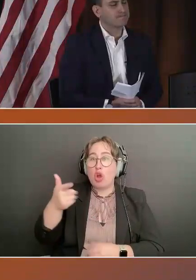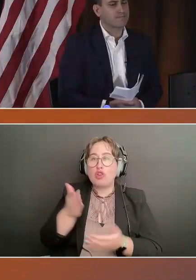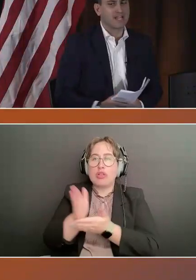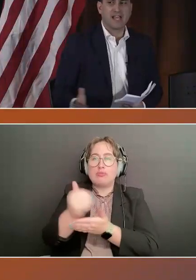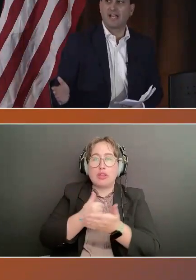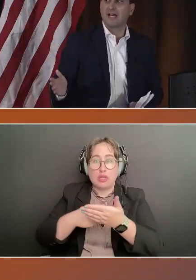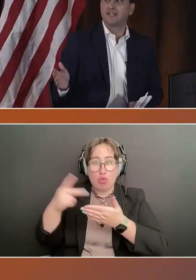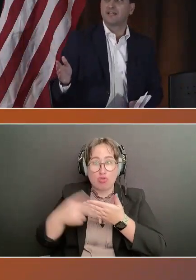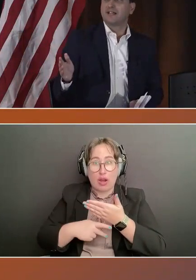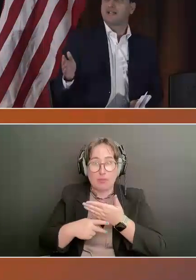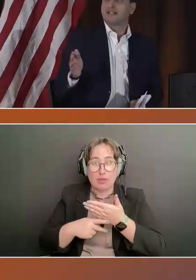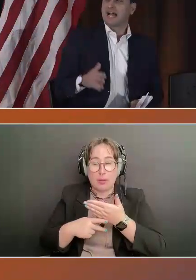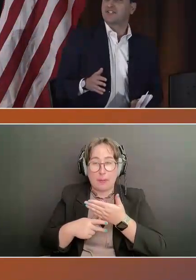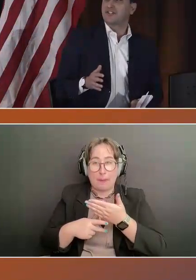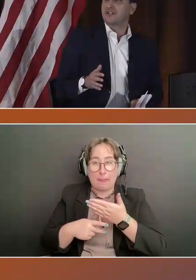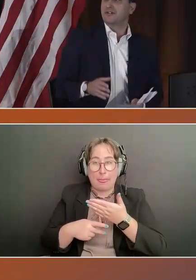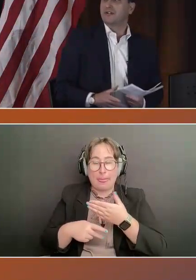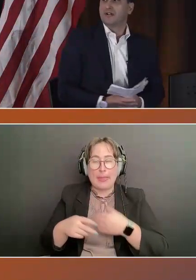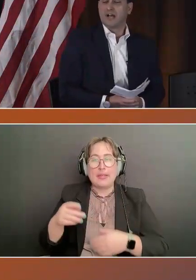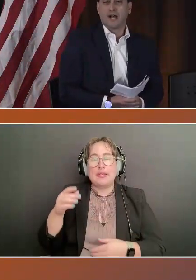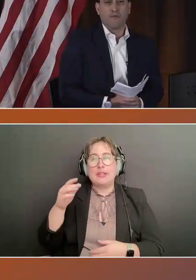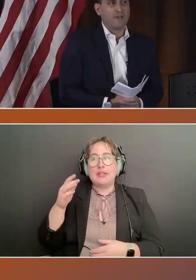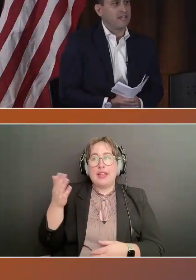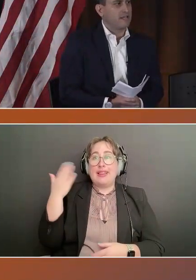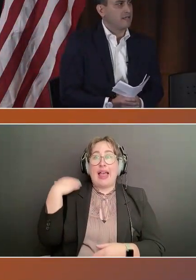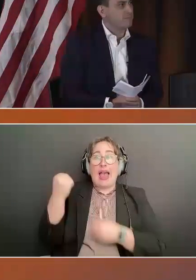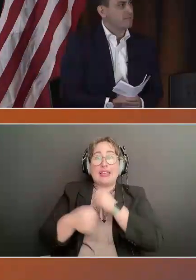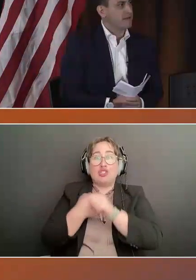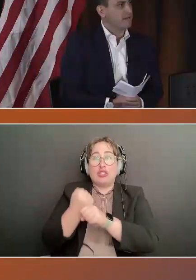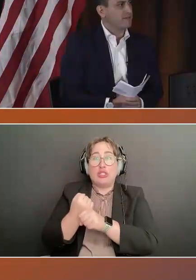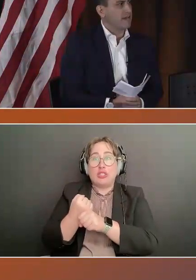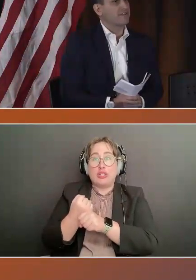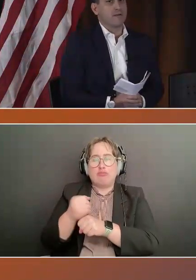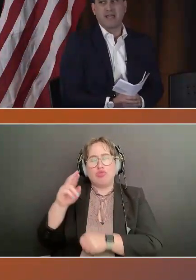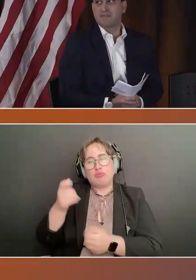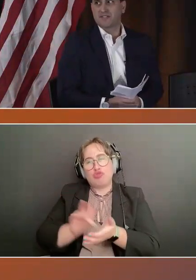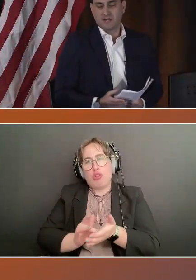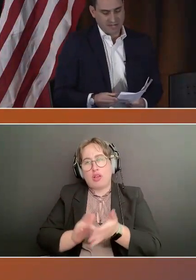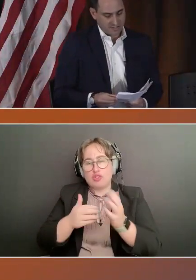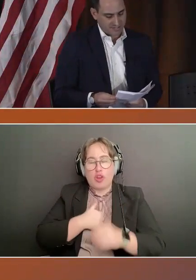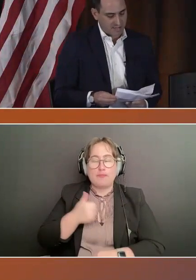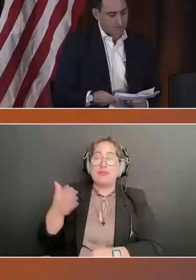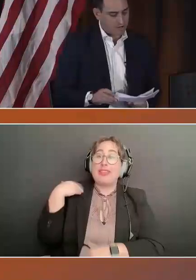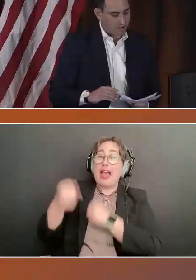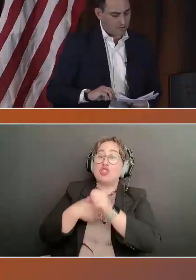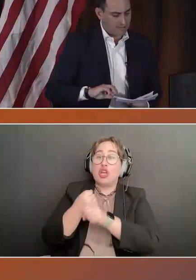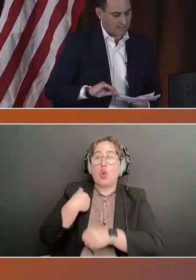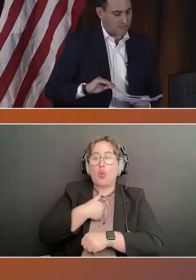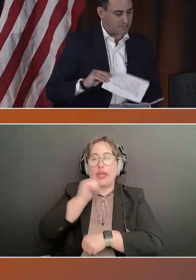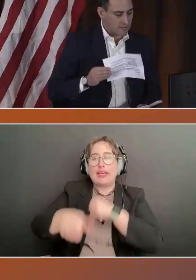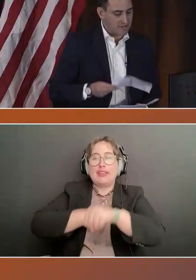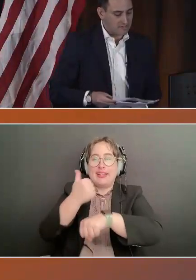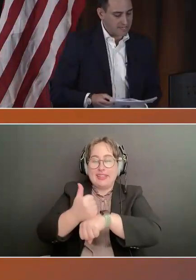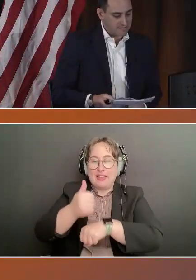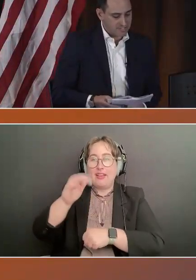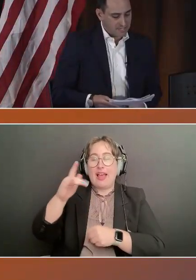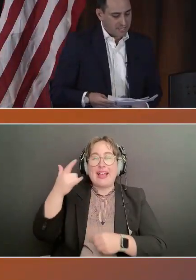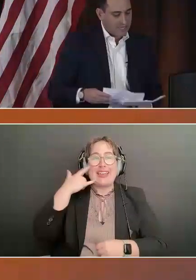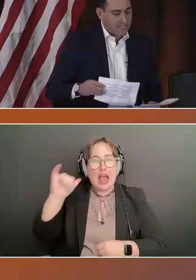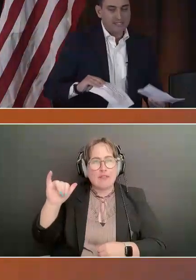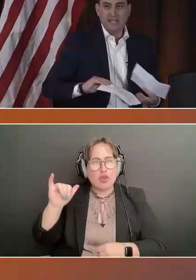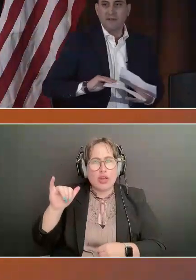program, and last year we implemented the healthcare payments database, California's all-payer